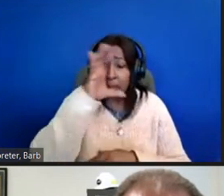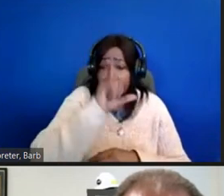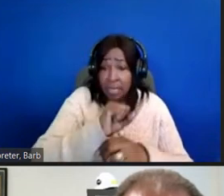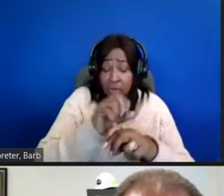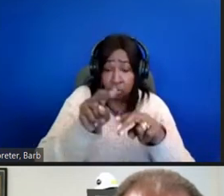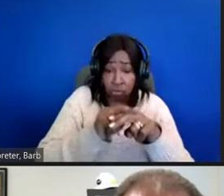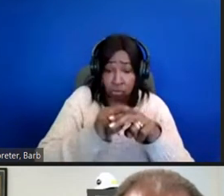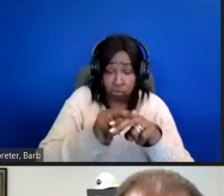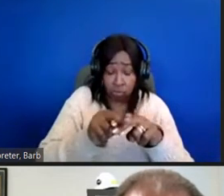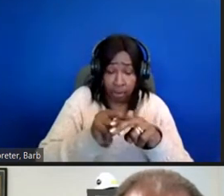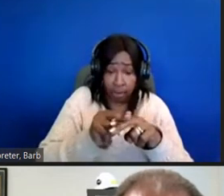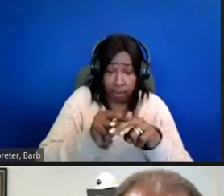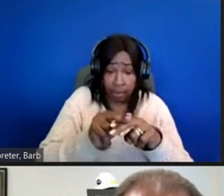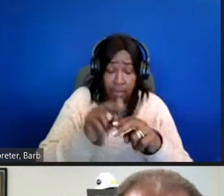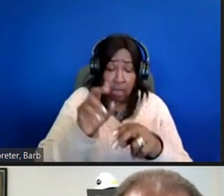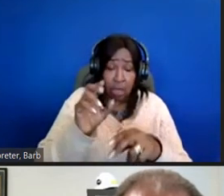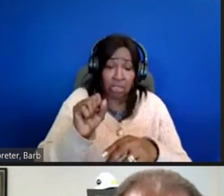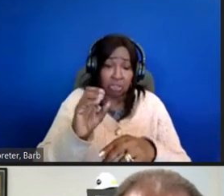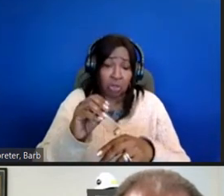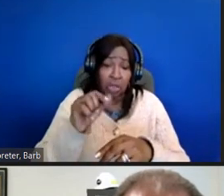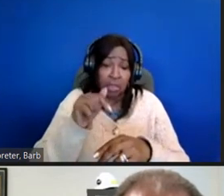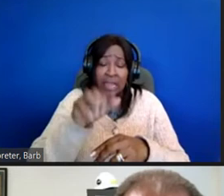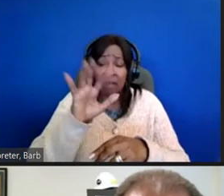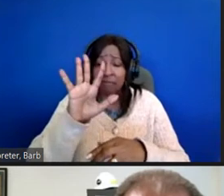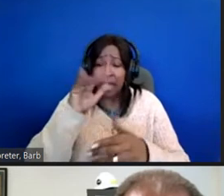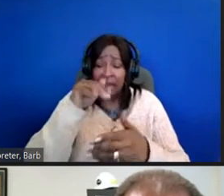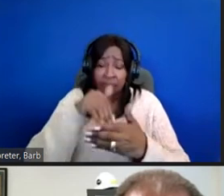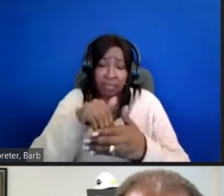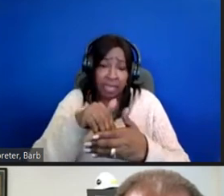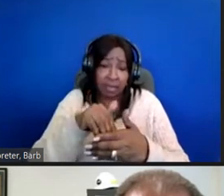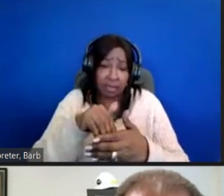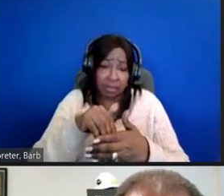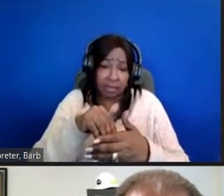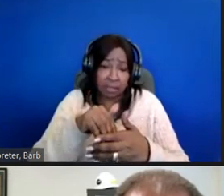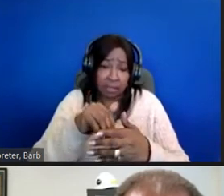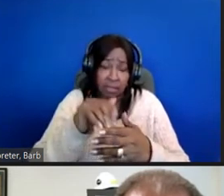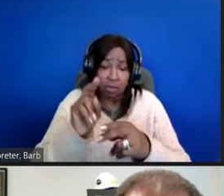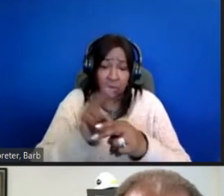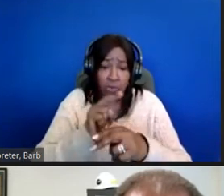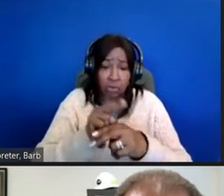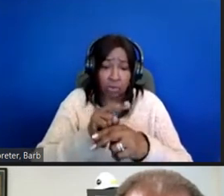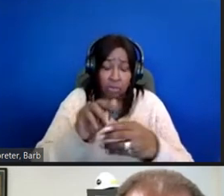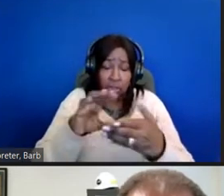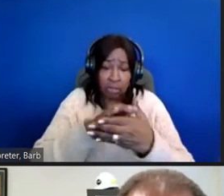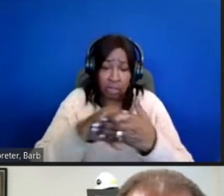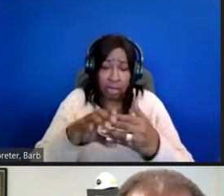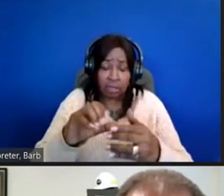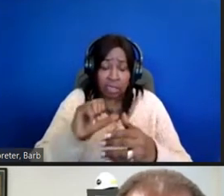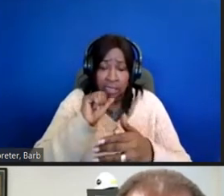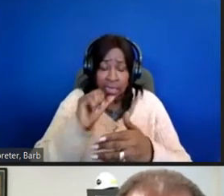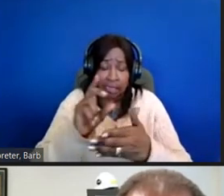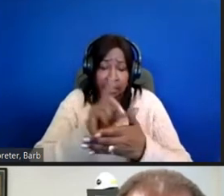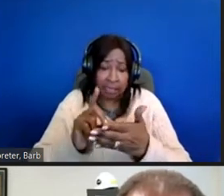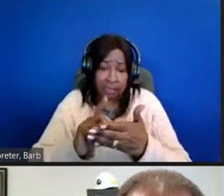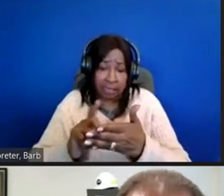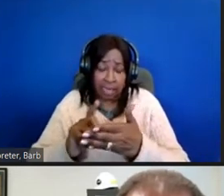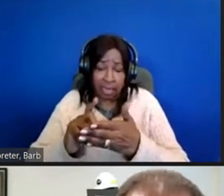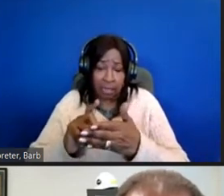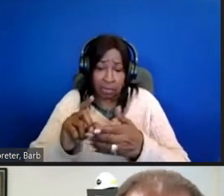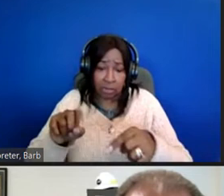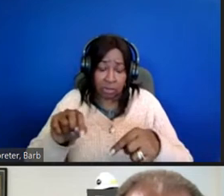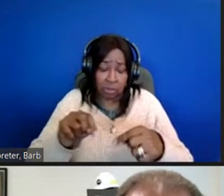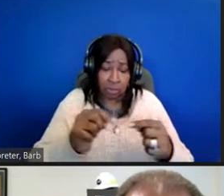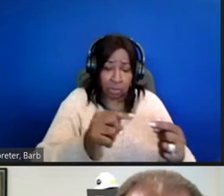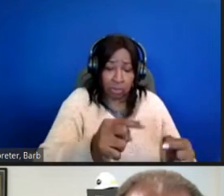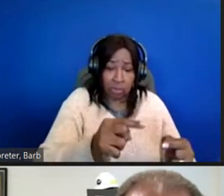So basically the 5000 series cars are not designed to tilt towards the platform so as to remove the